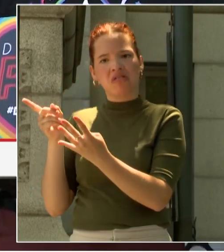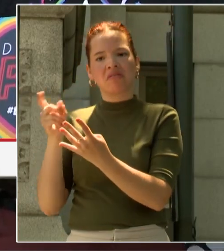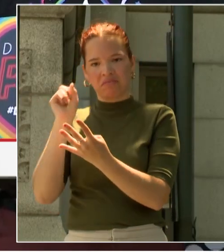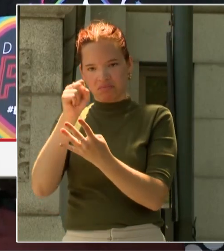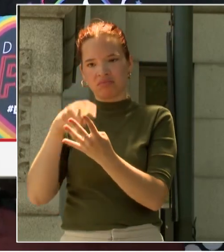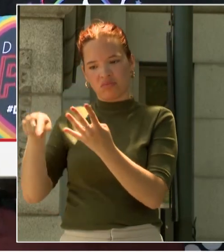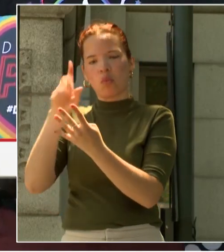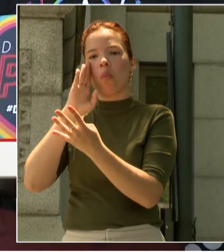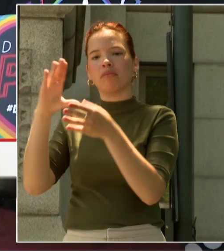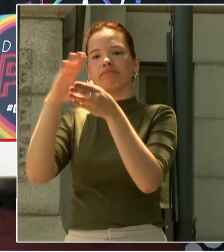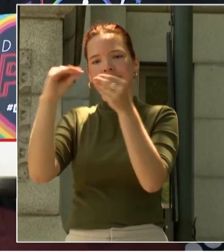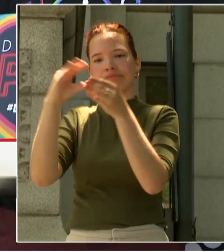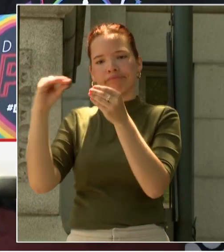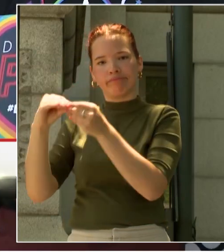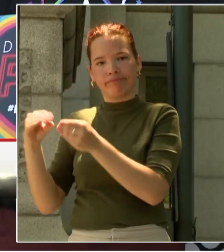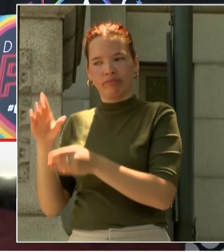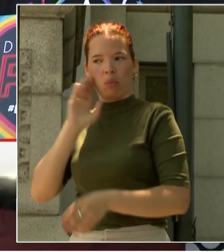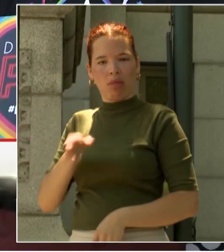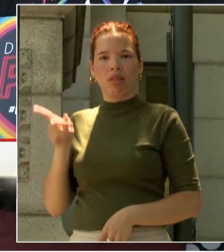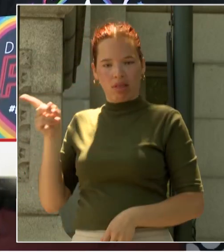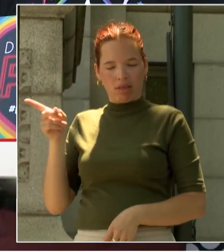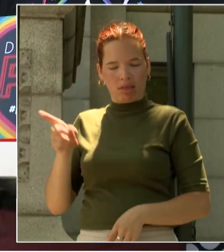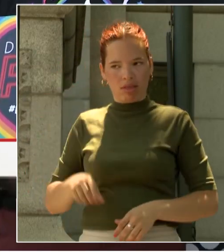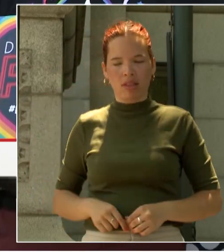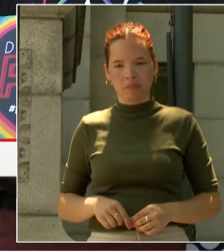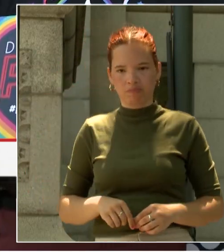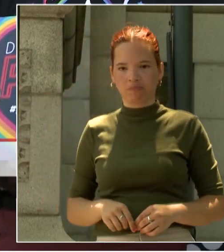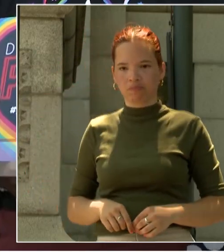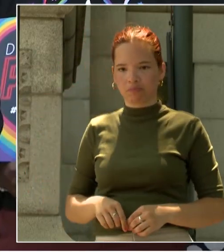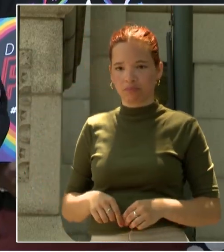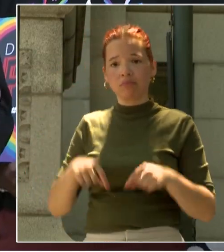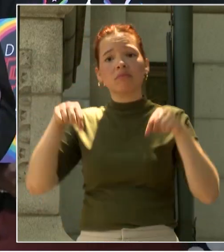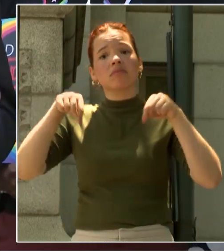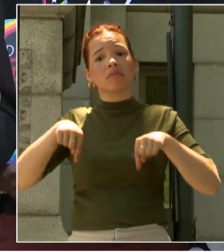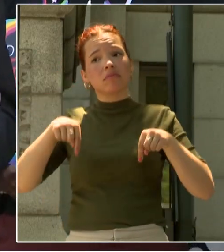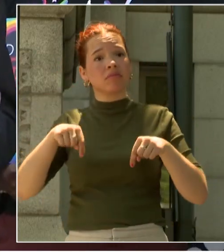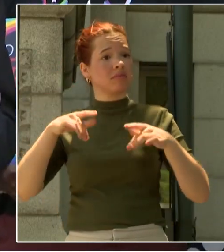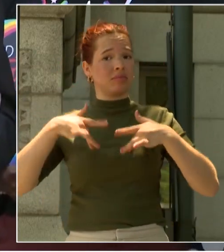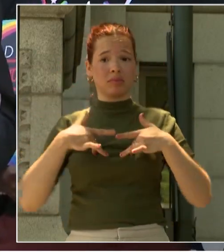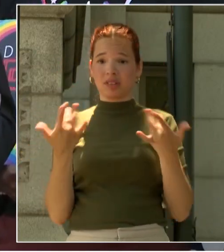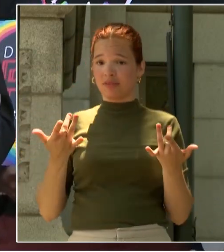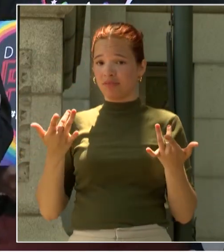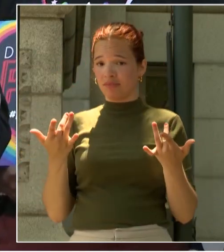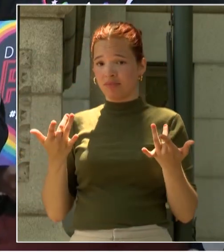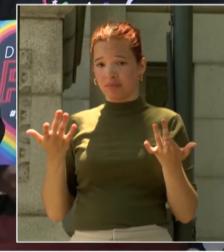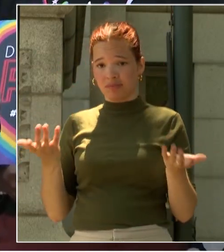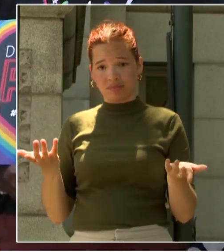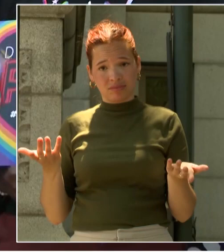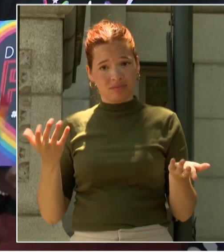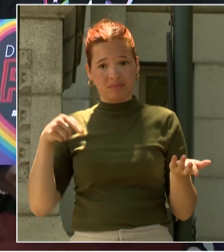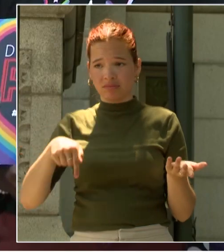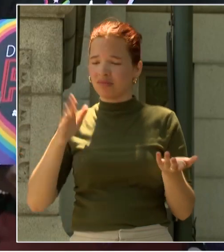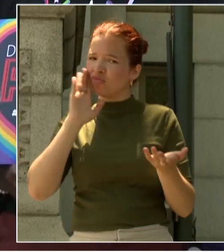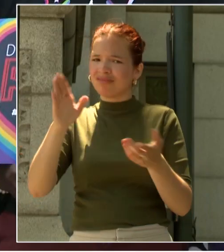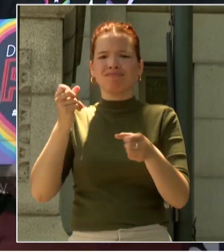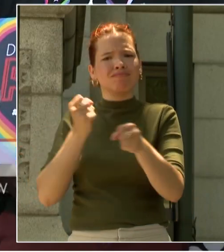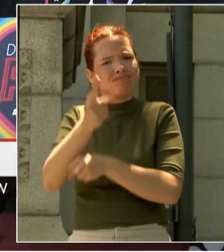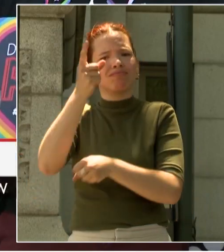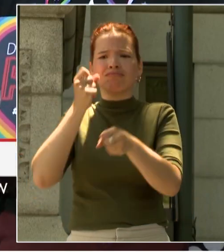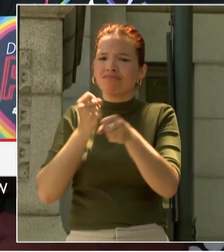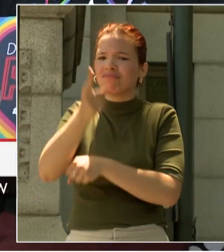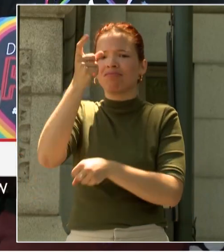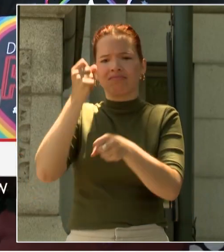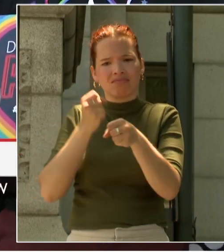briefly. I come to this event, as I do events like this every year, to celebrate.